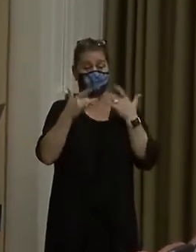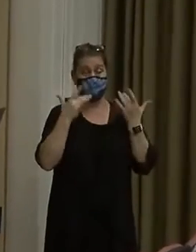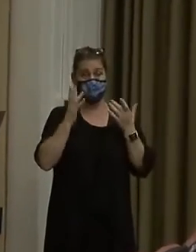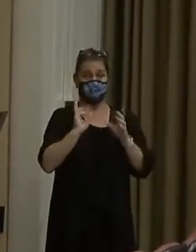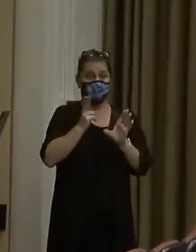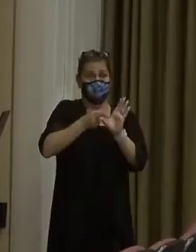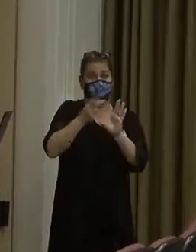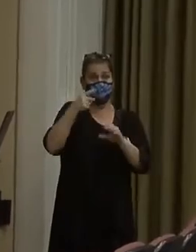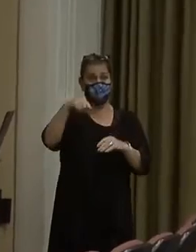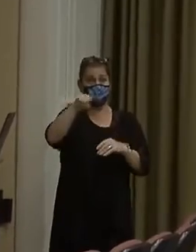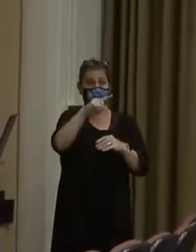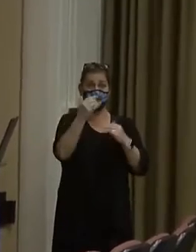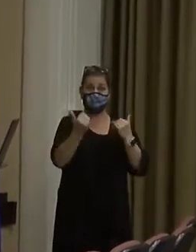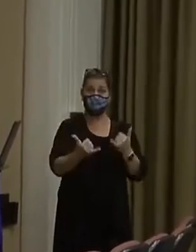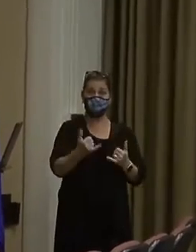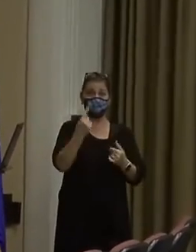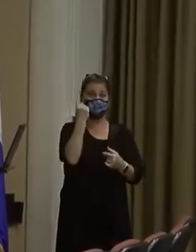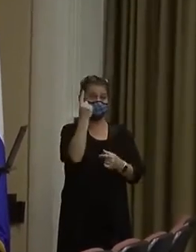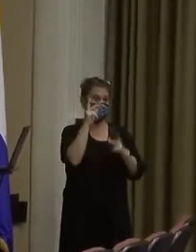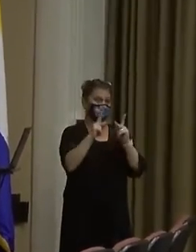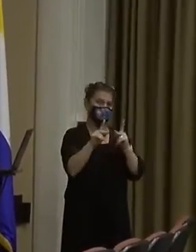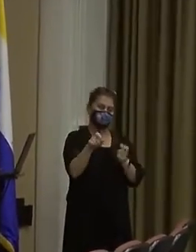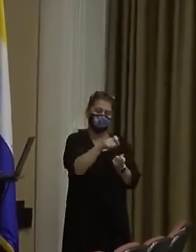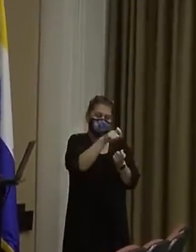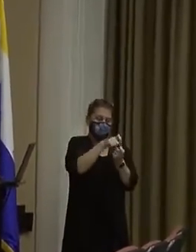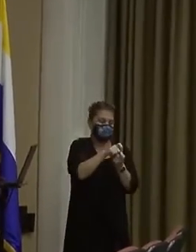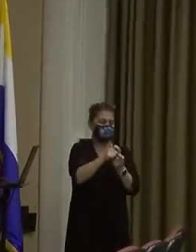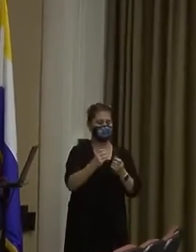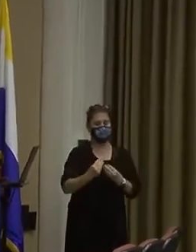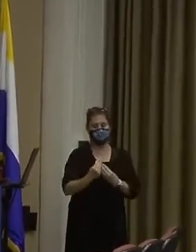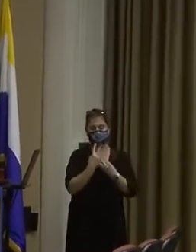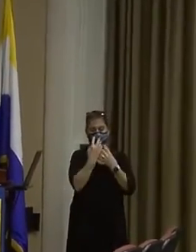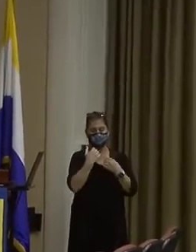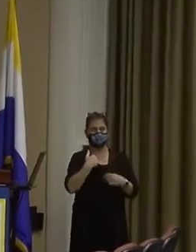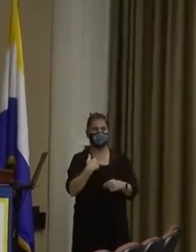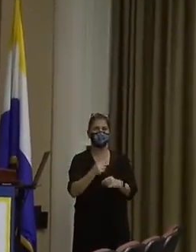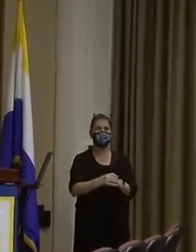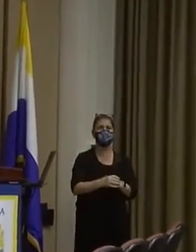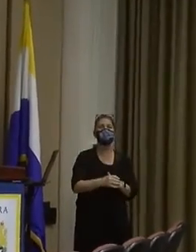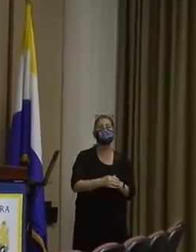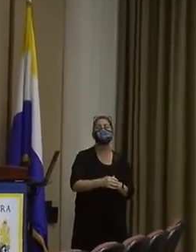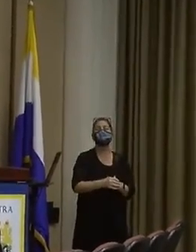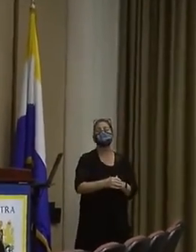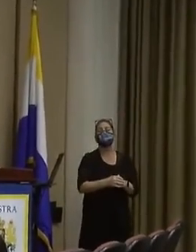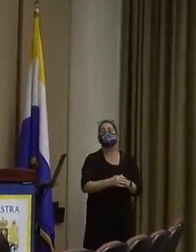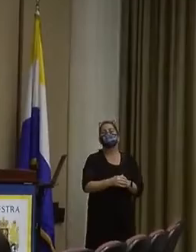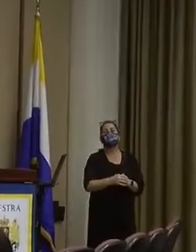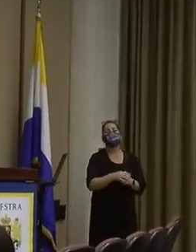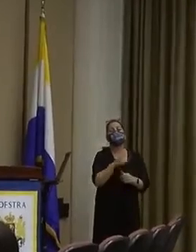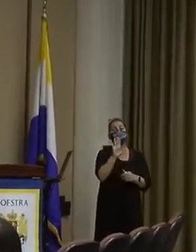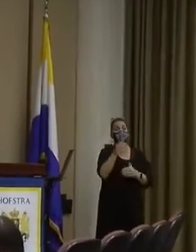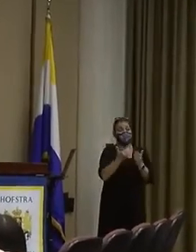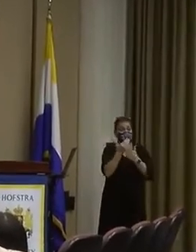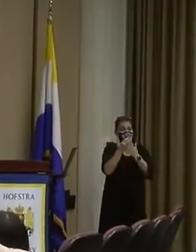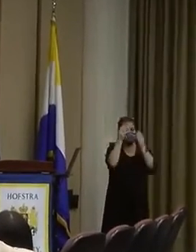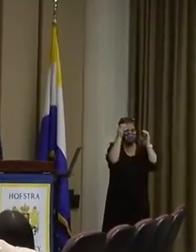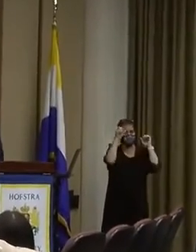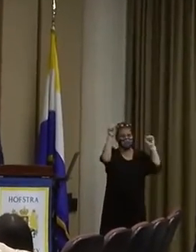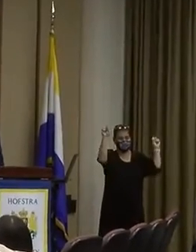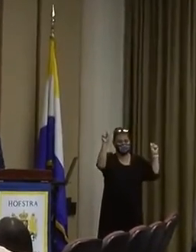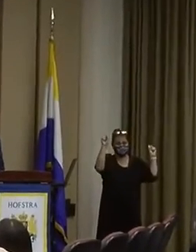join you because of one person in particular who is very near and dear to my heart. That is your new